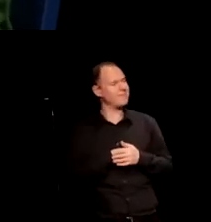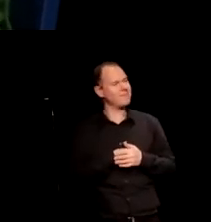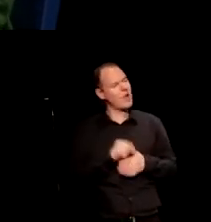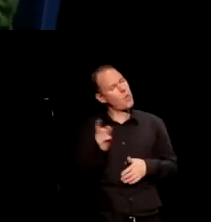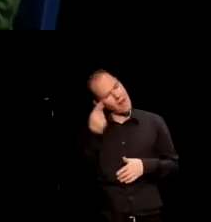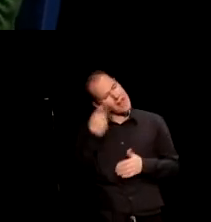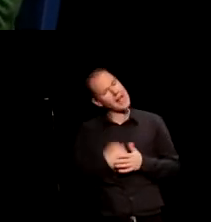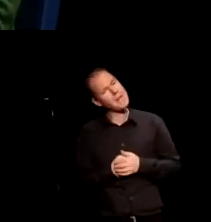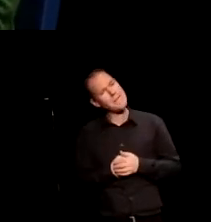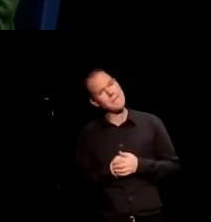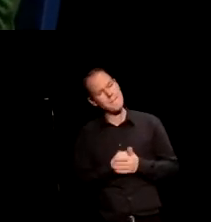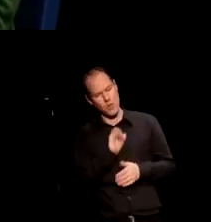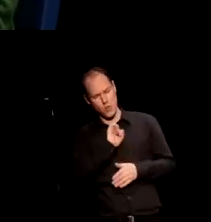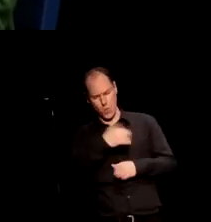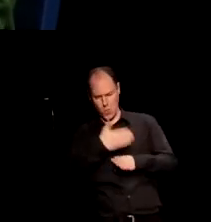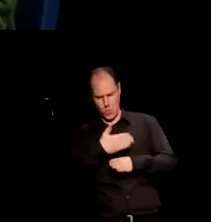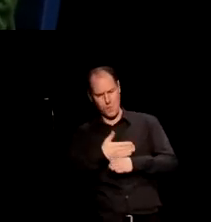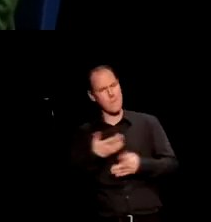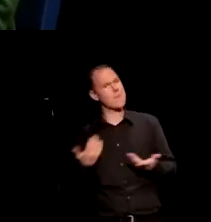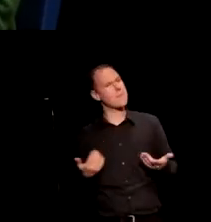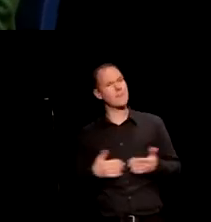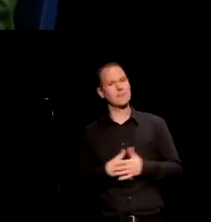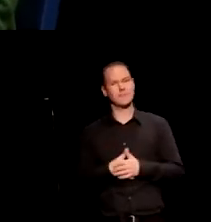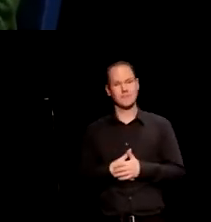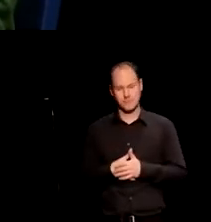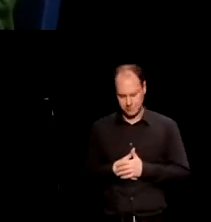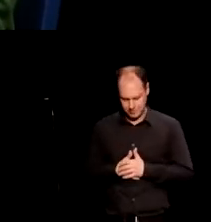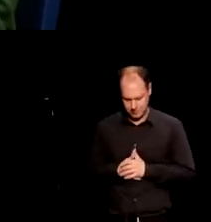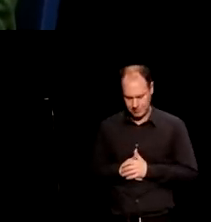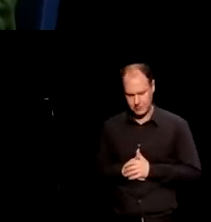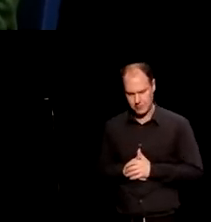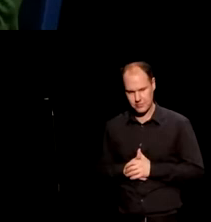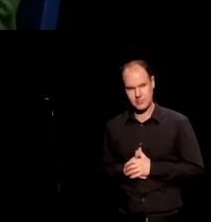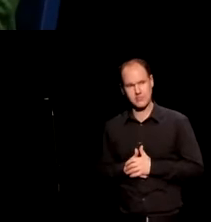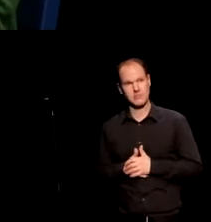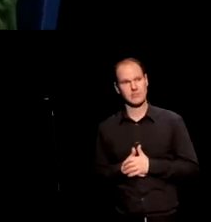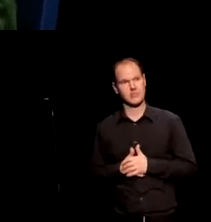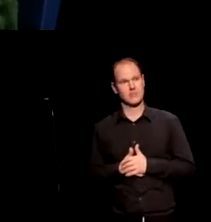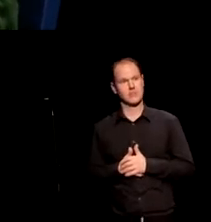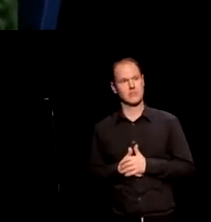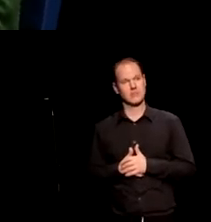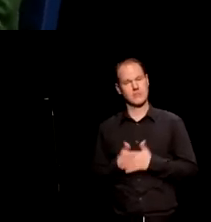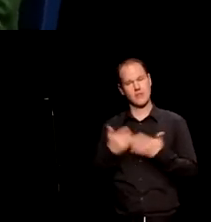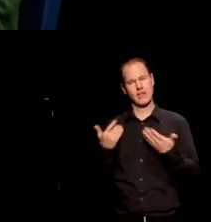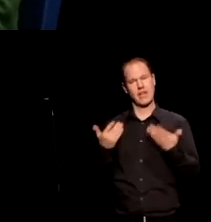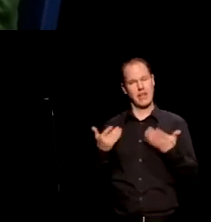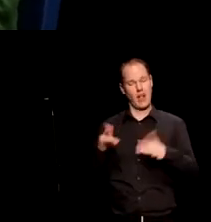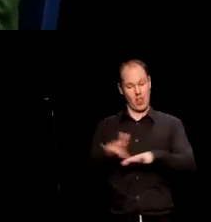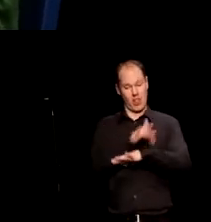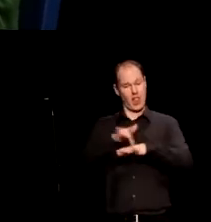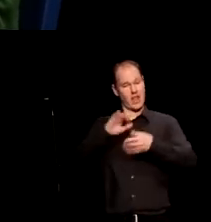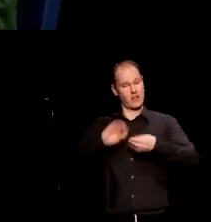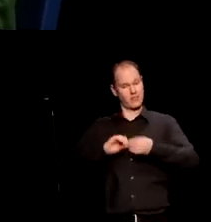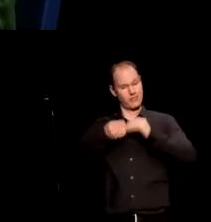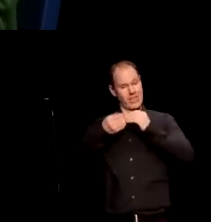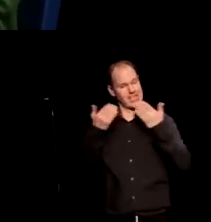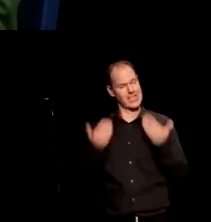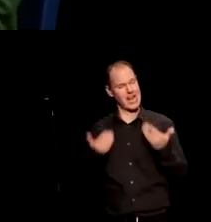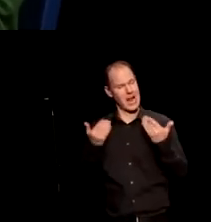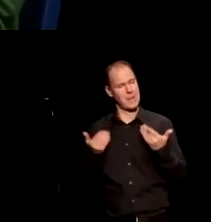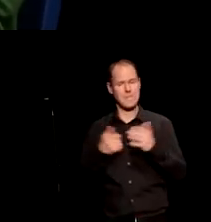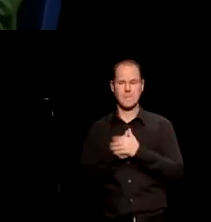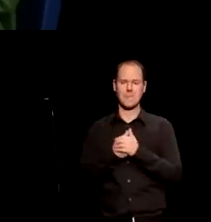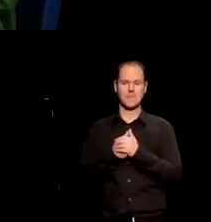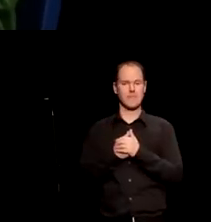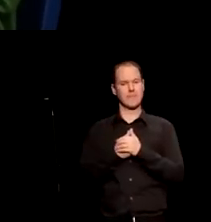think about your practice, you know, as a you know, an active, you know, producer of theatre now? You know, how does